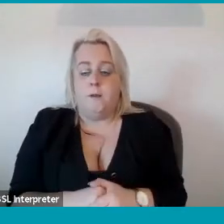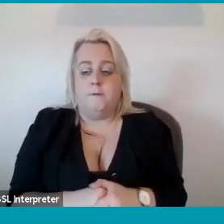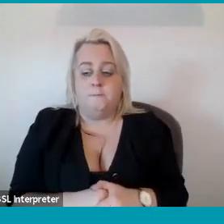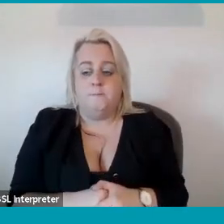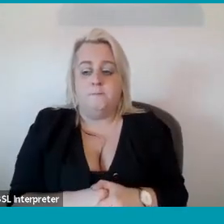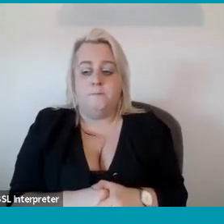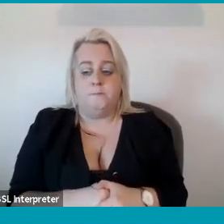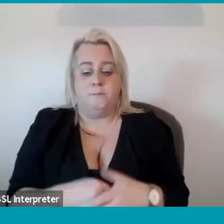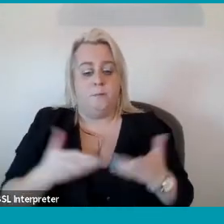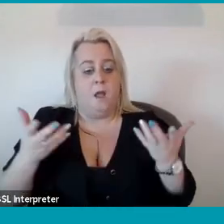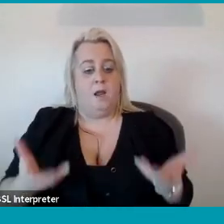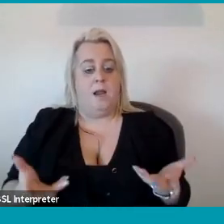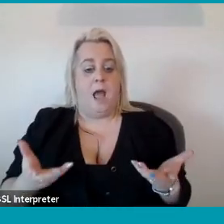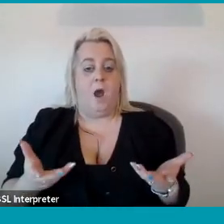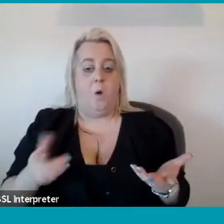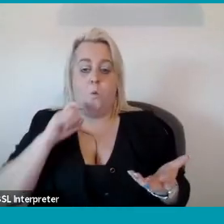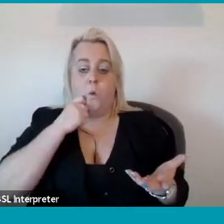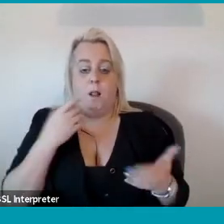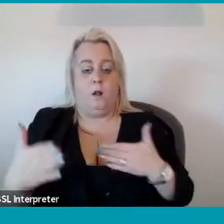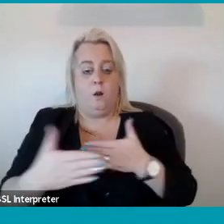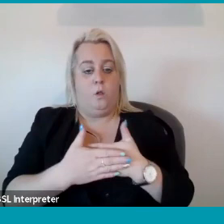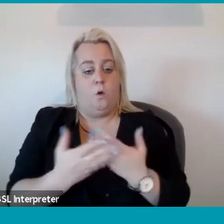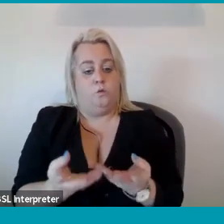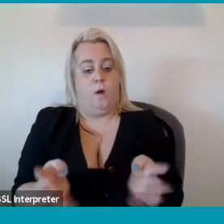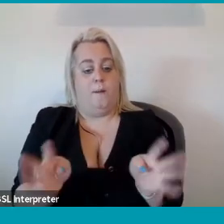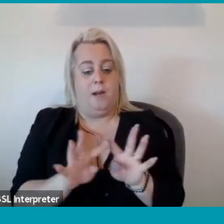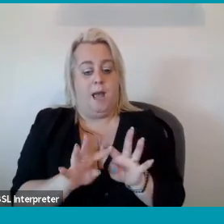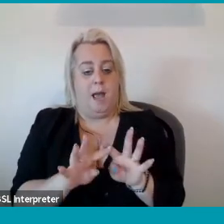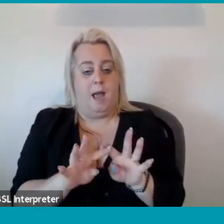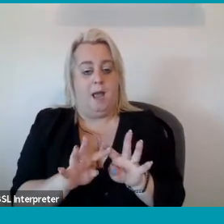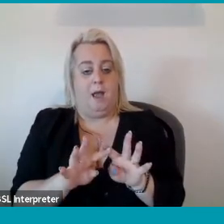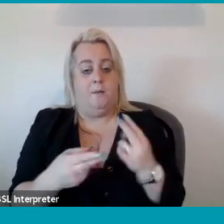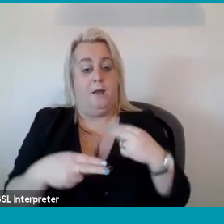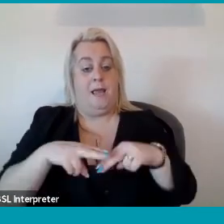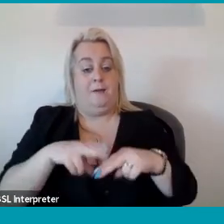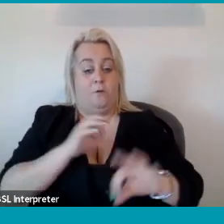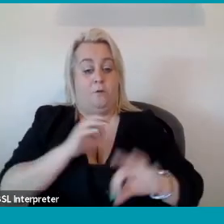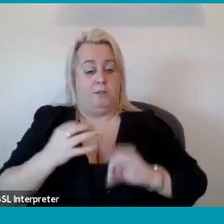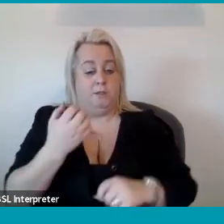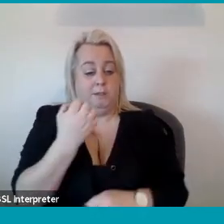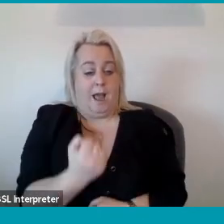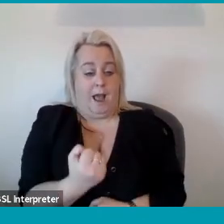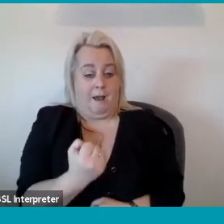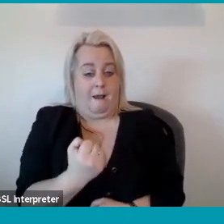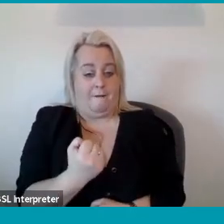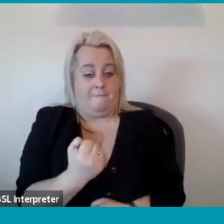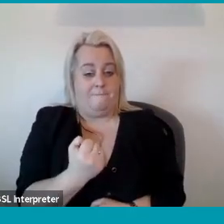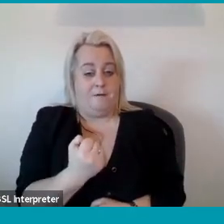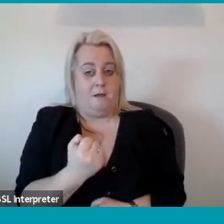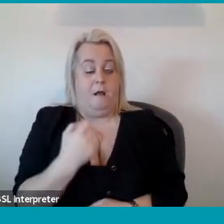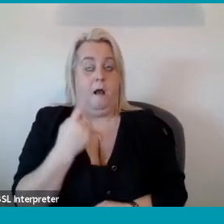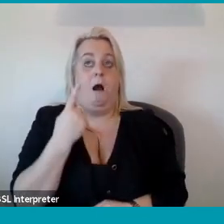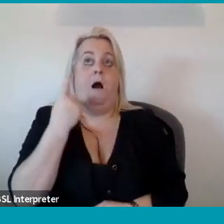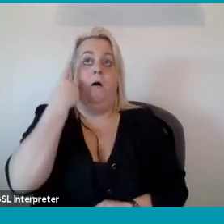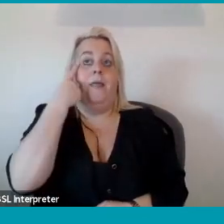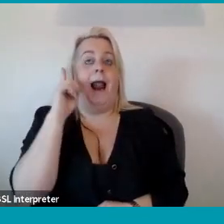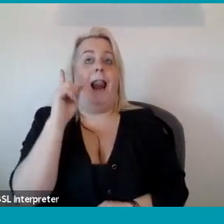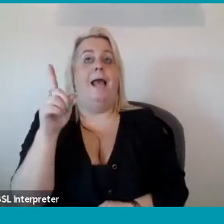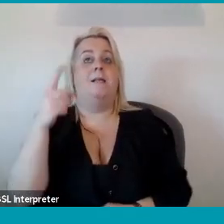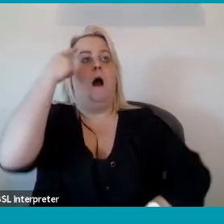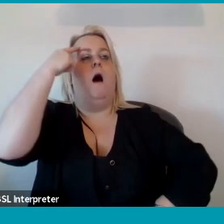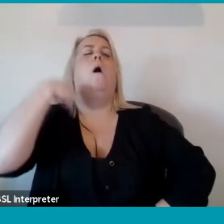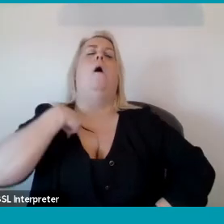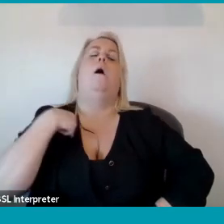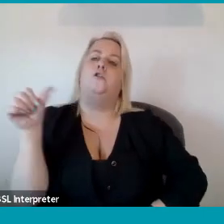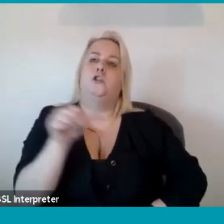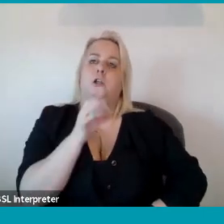I'll close it now. But as I say, if you have any questions that come up after this webinar that you think, oh, I know what I